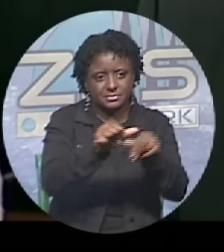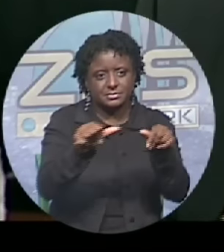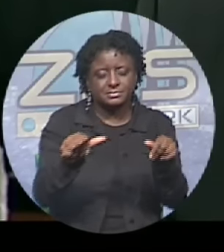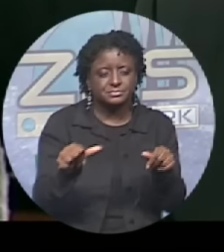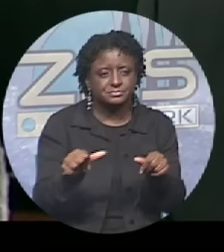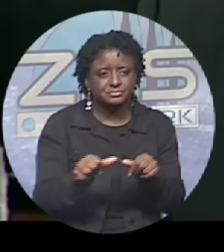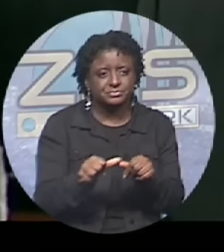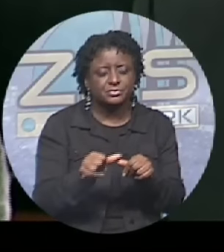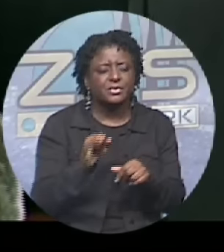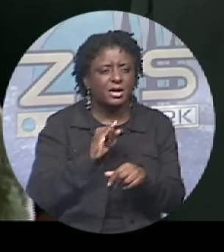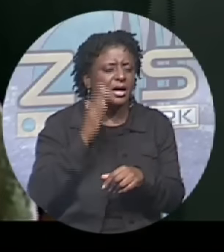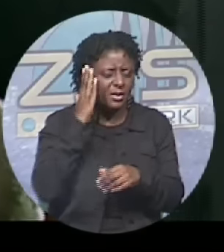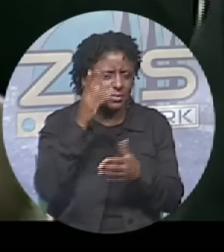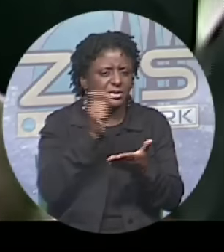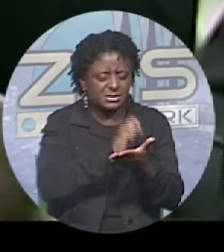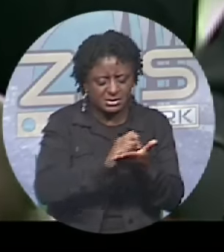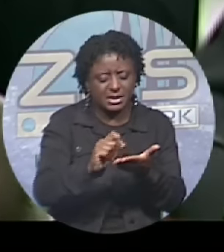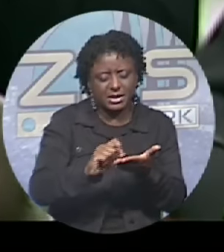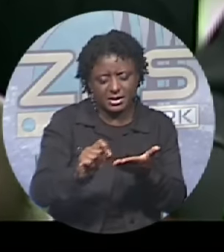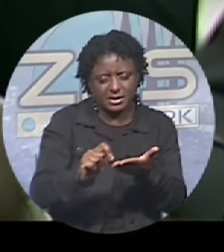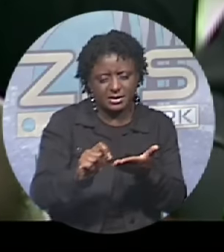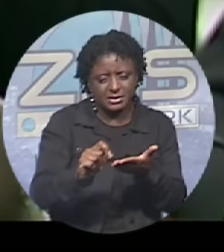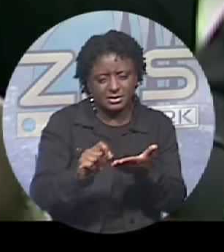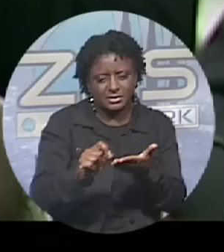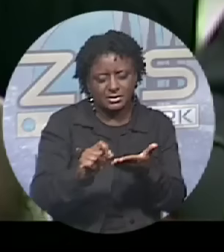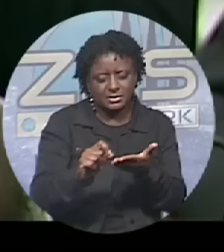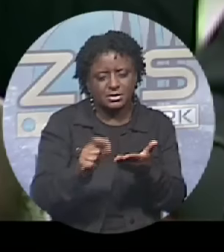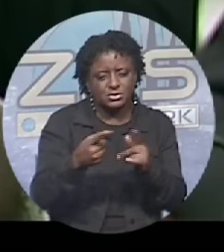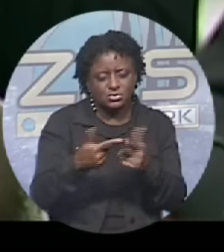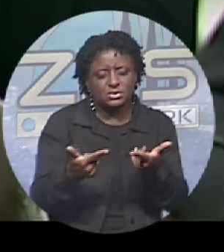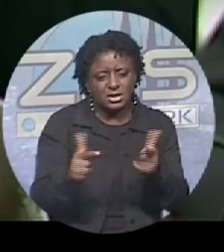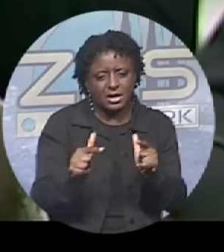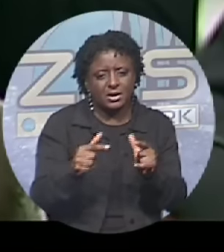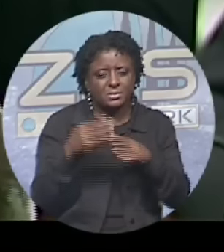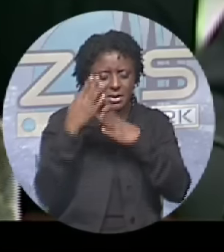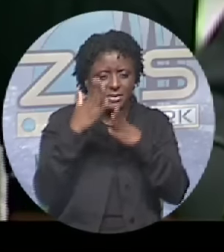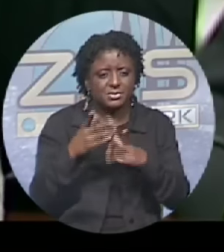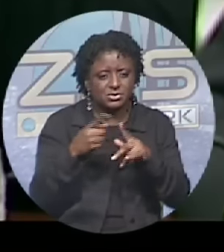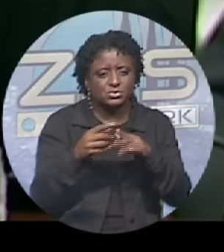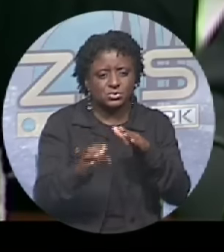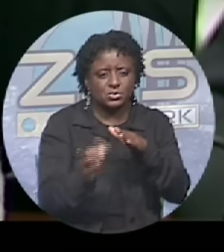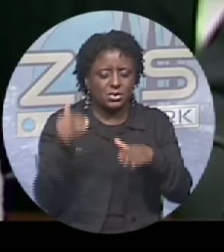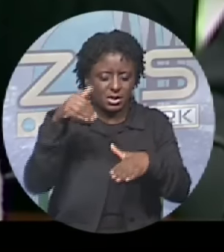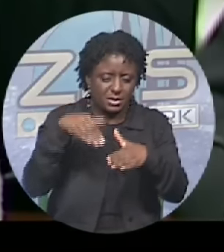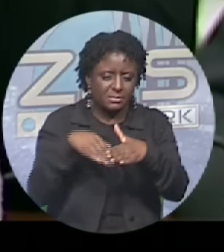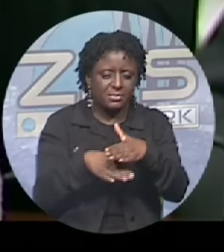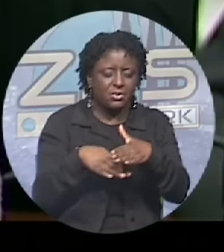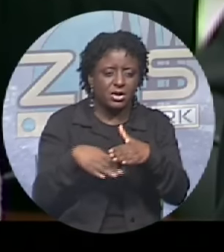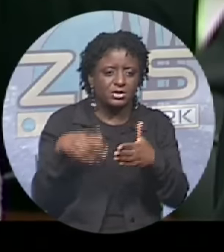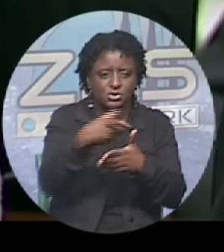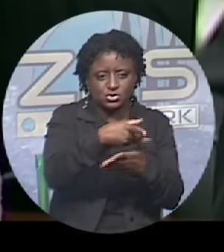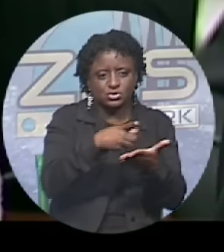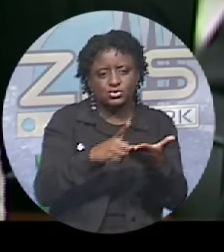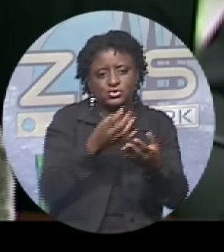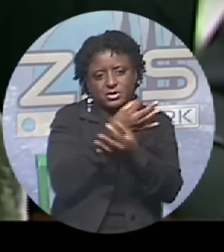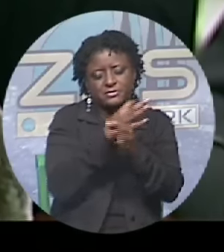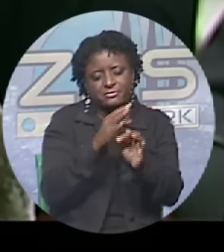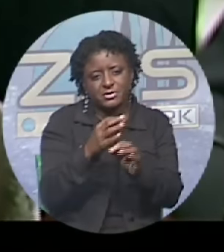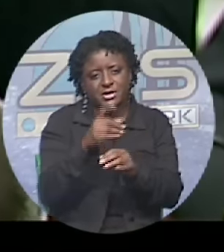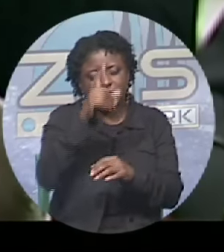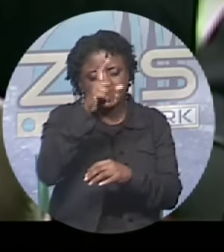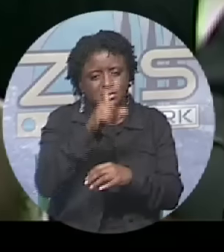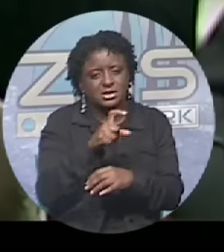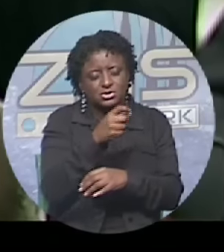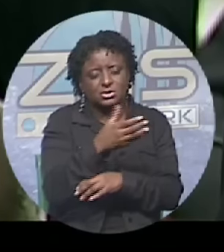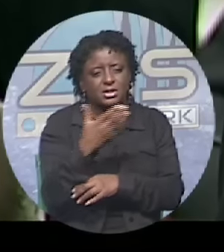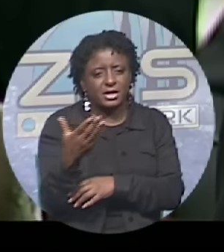I will sign these exigency orders to allow Bahamians to import duty-free essential items coupled with the waiver of related